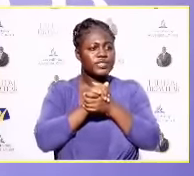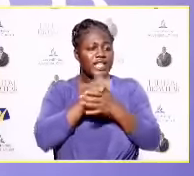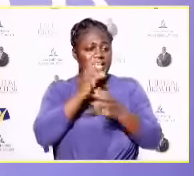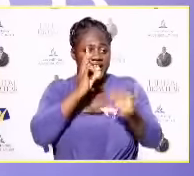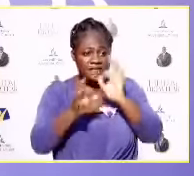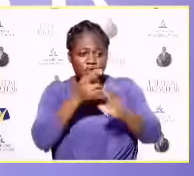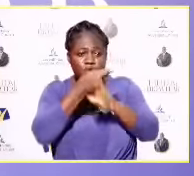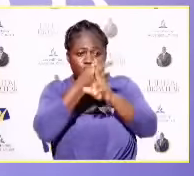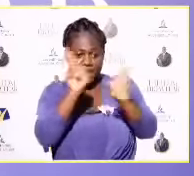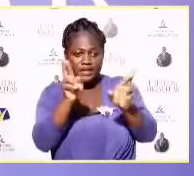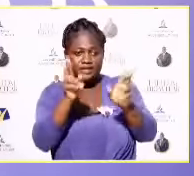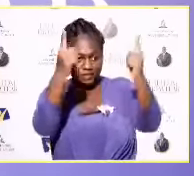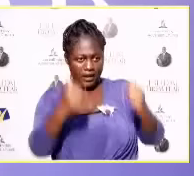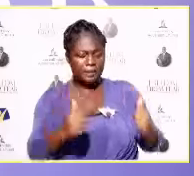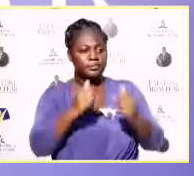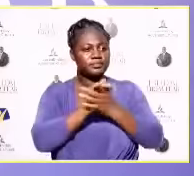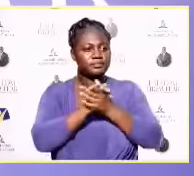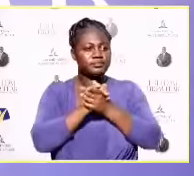help me.